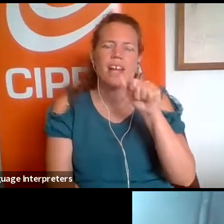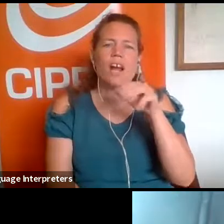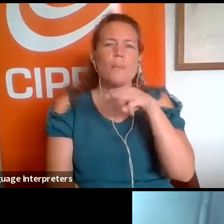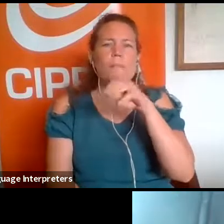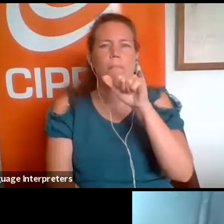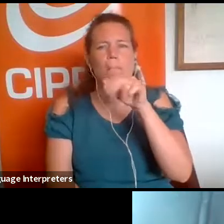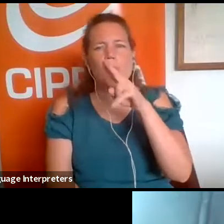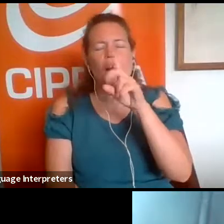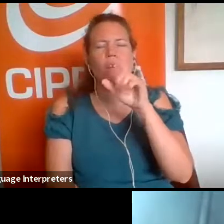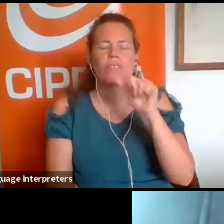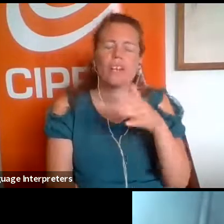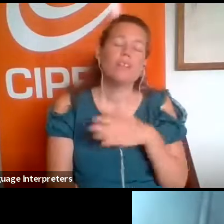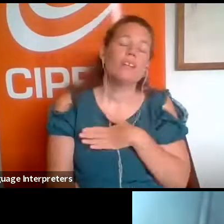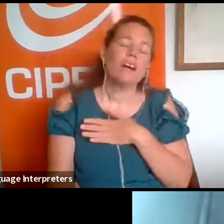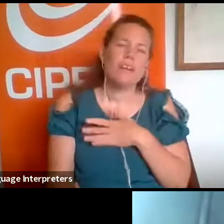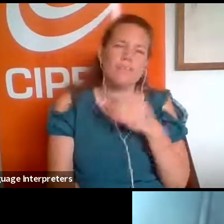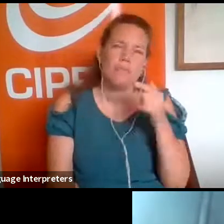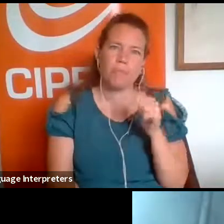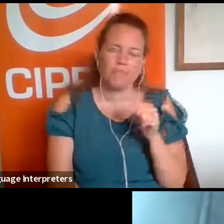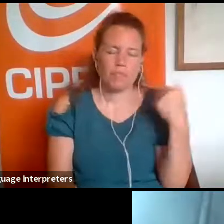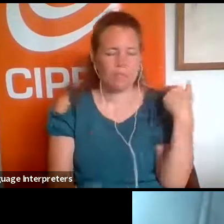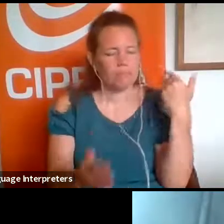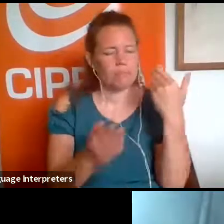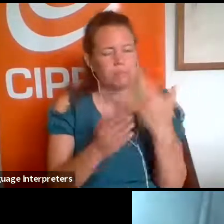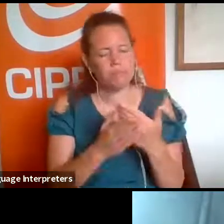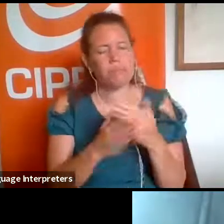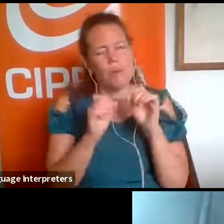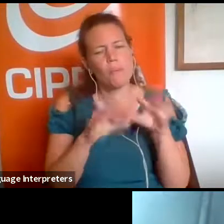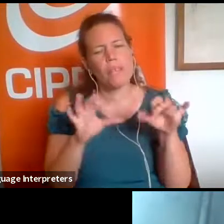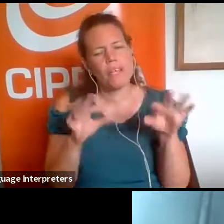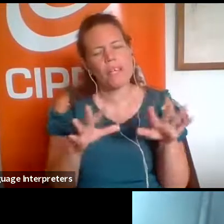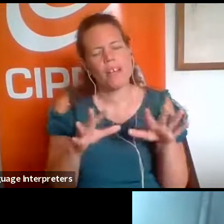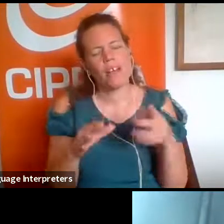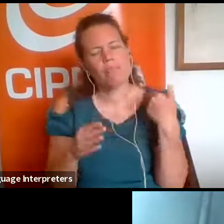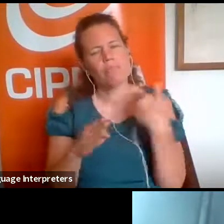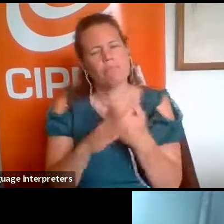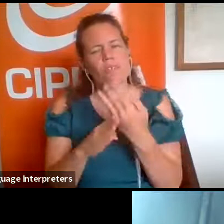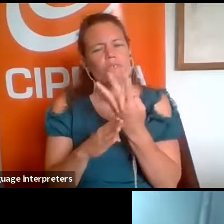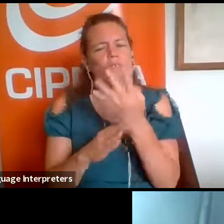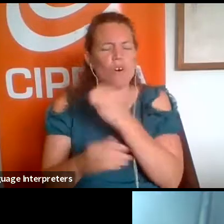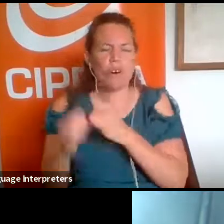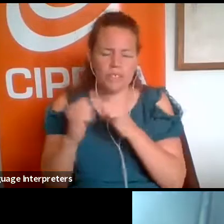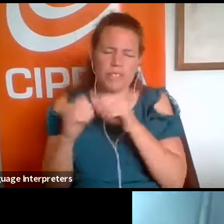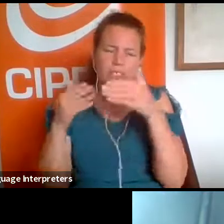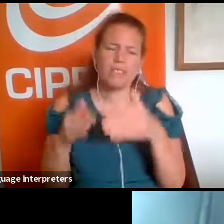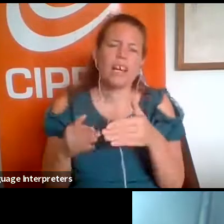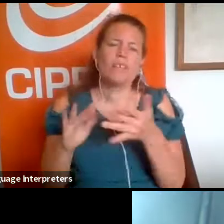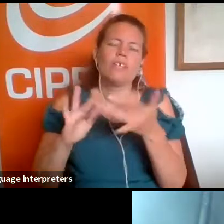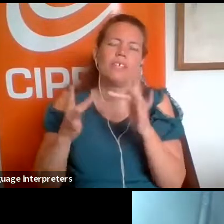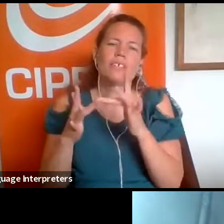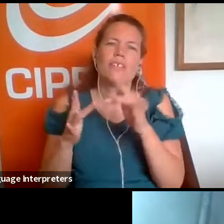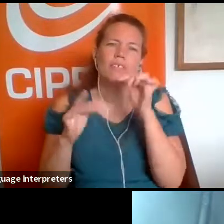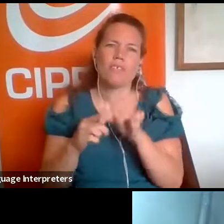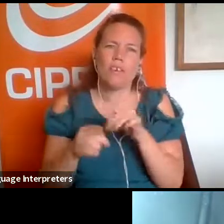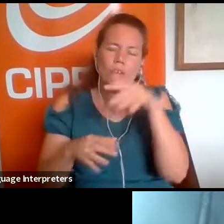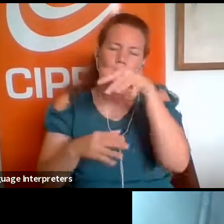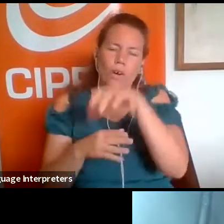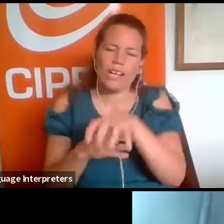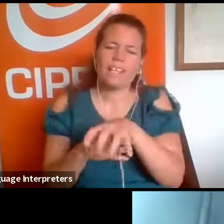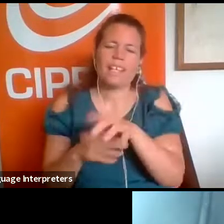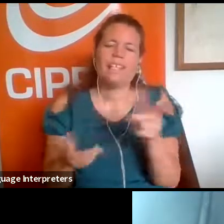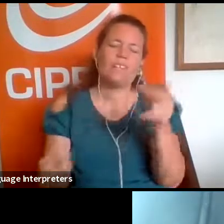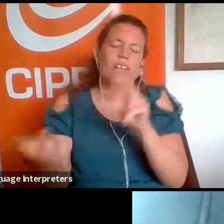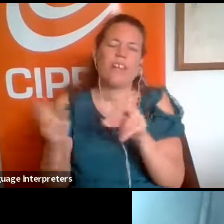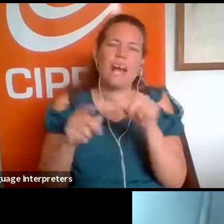media. I've been in the internet space for the last 4 years. I now work for Localization Lab, where